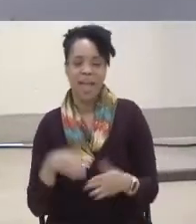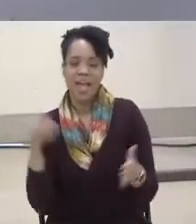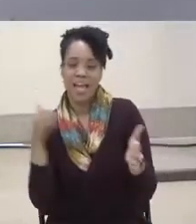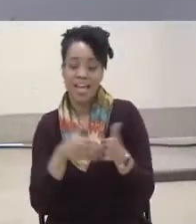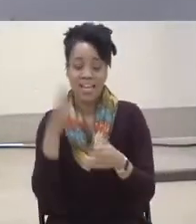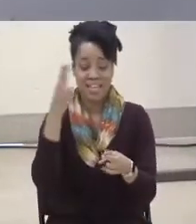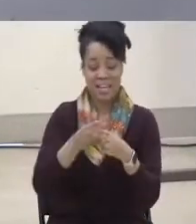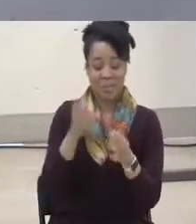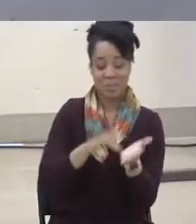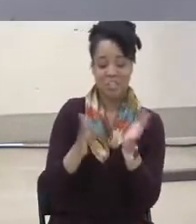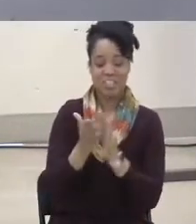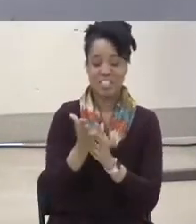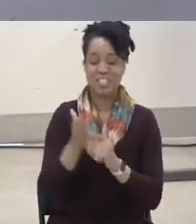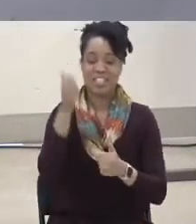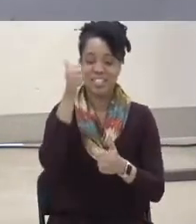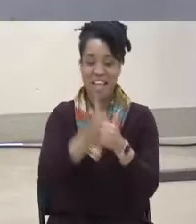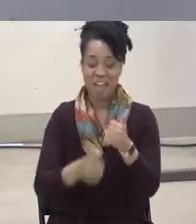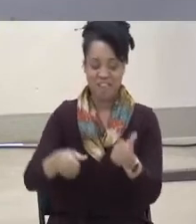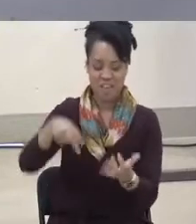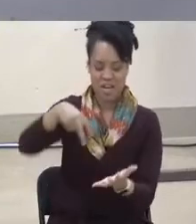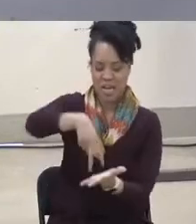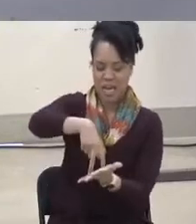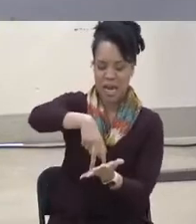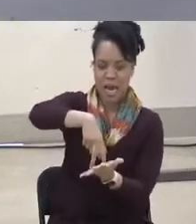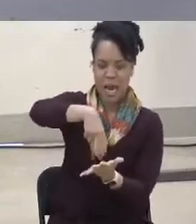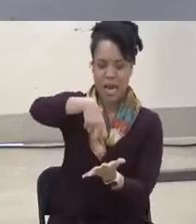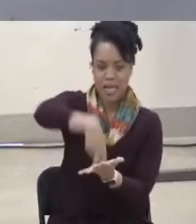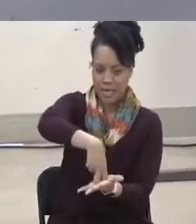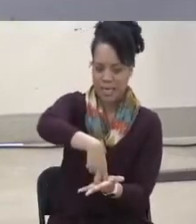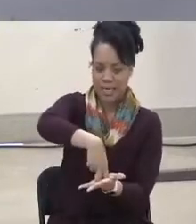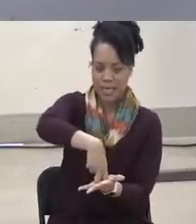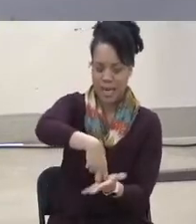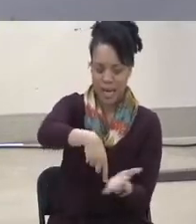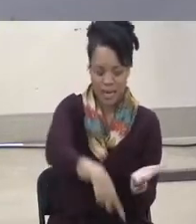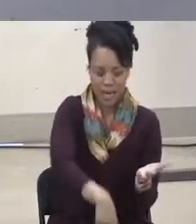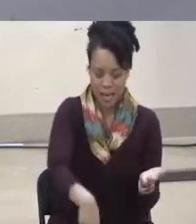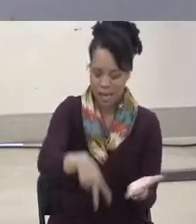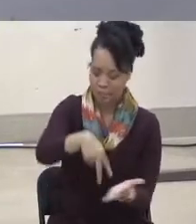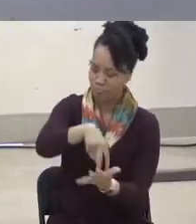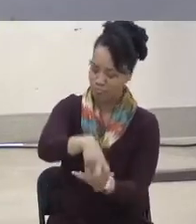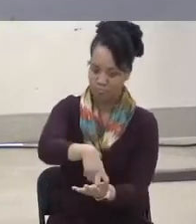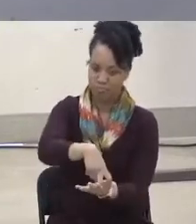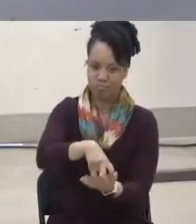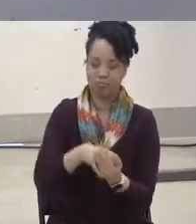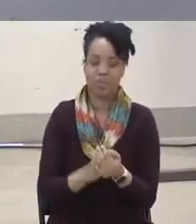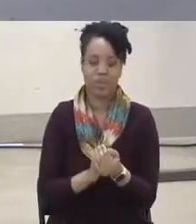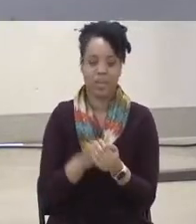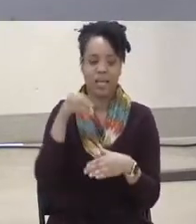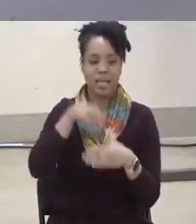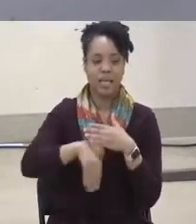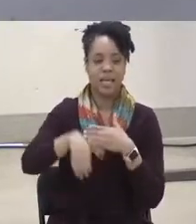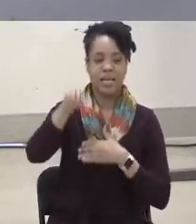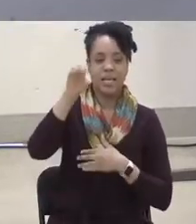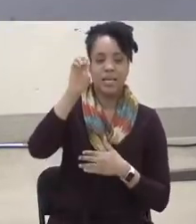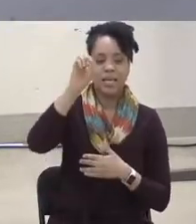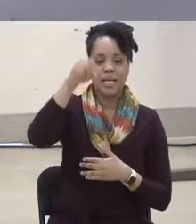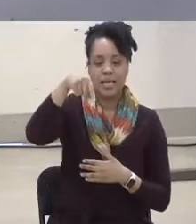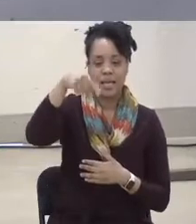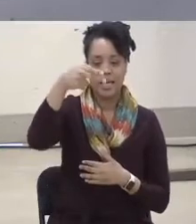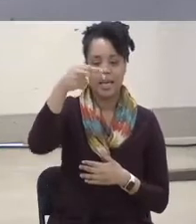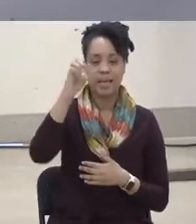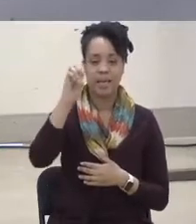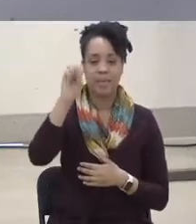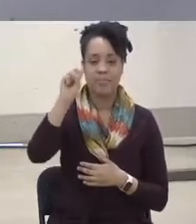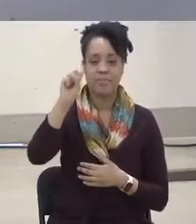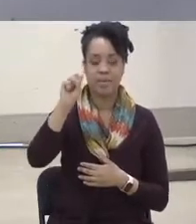every knee has got to bow. Y al nombre de Jesús toda rodilla se doblará. In Ephesians chapter 1, he let us know,